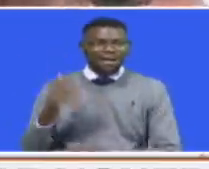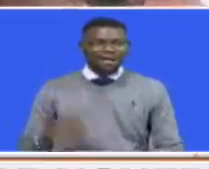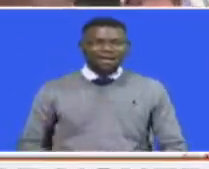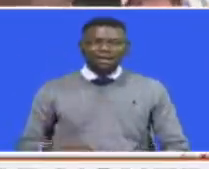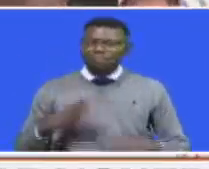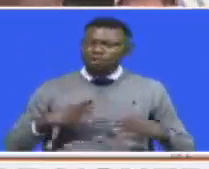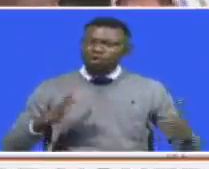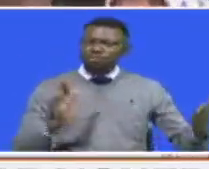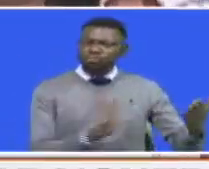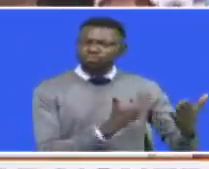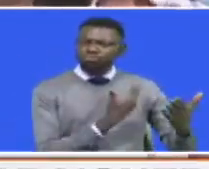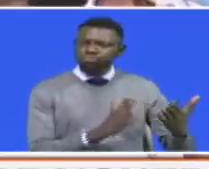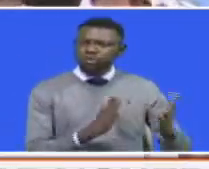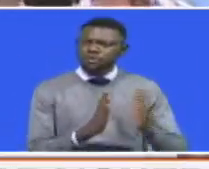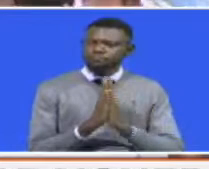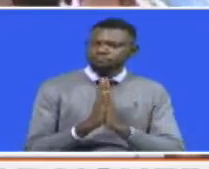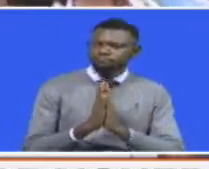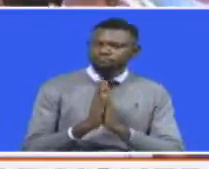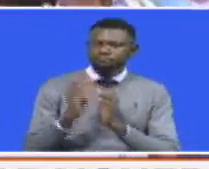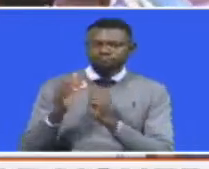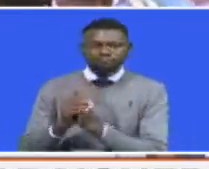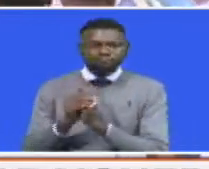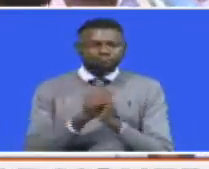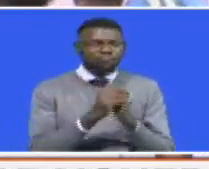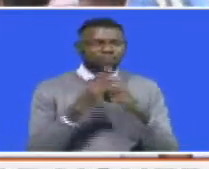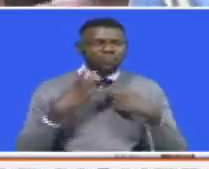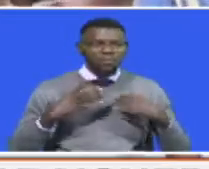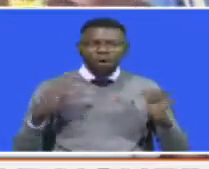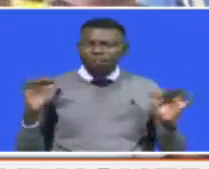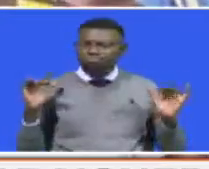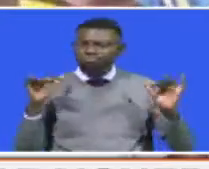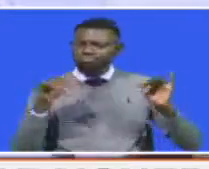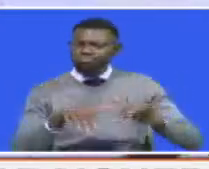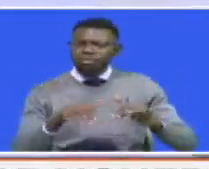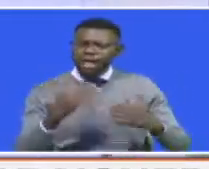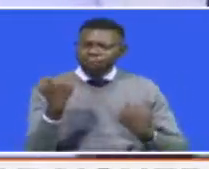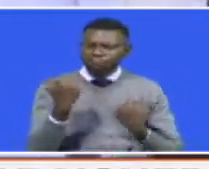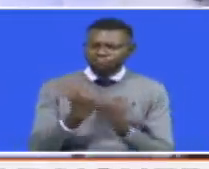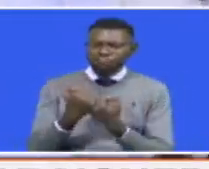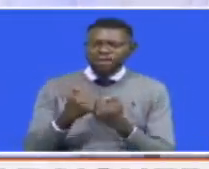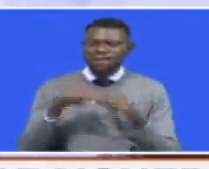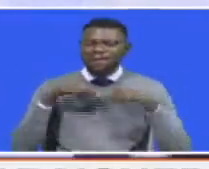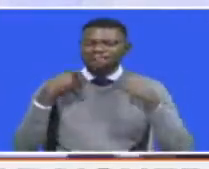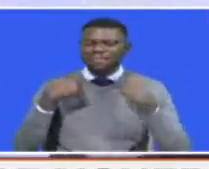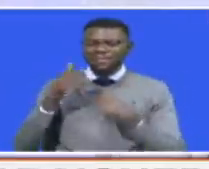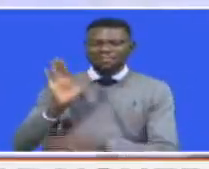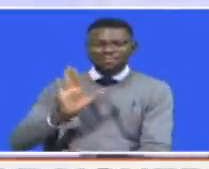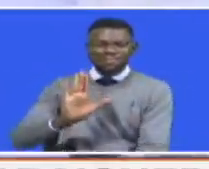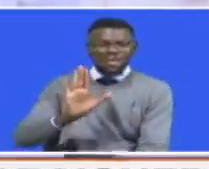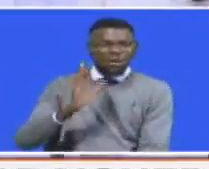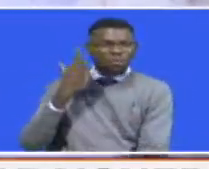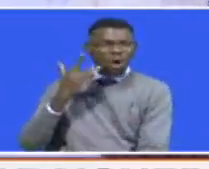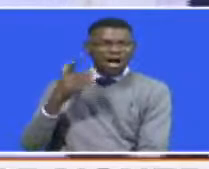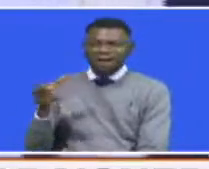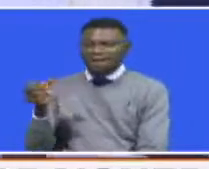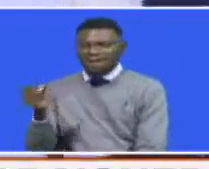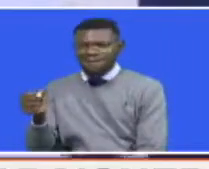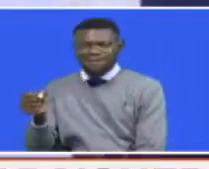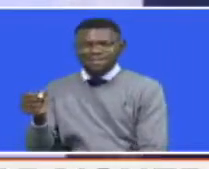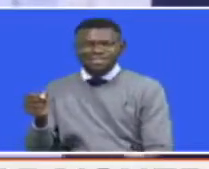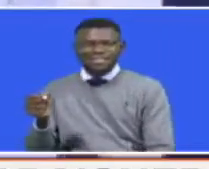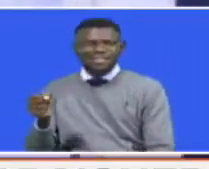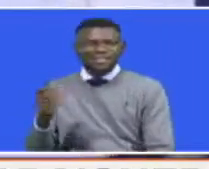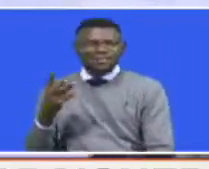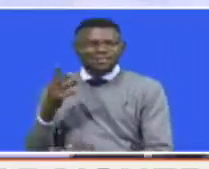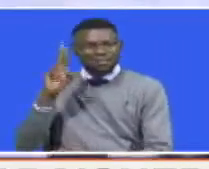chanting, singing and praying as faithful congregated to give full support to their pastor who had been detained at